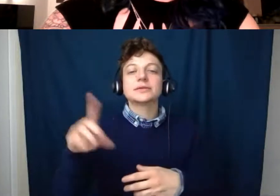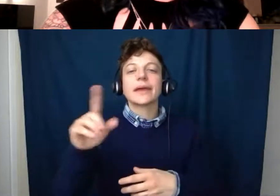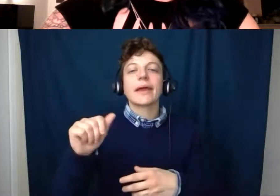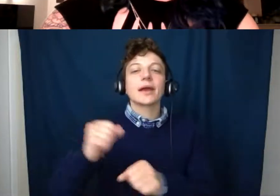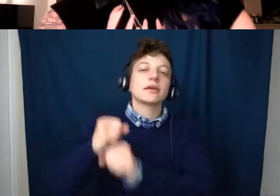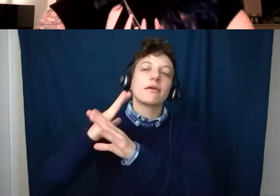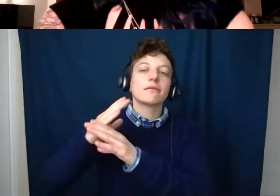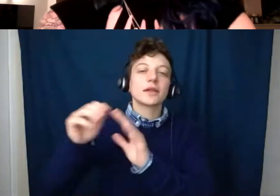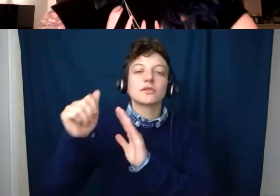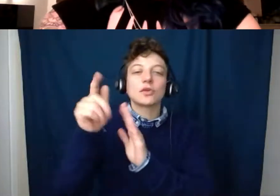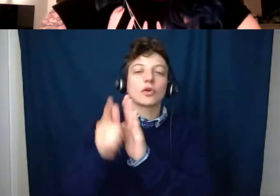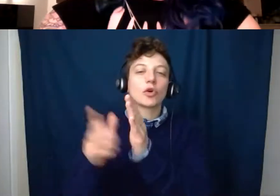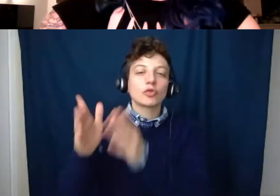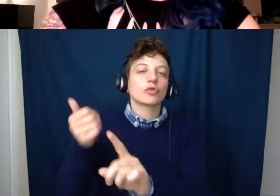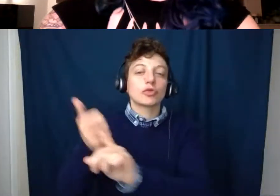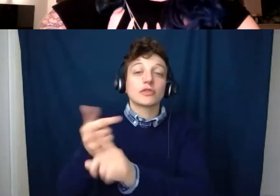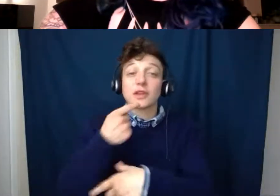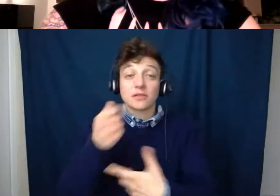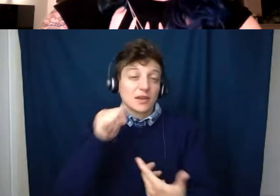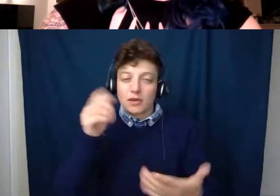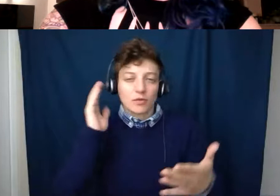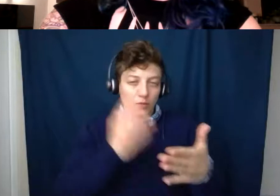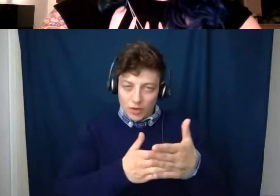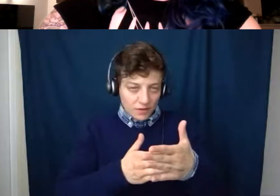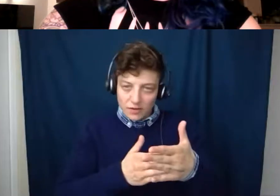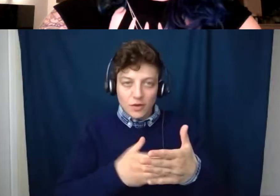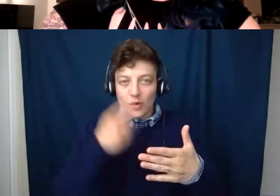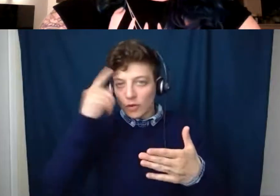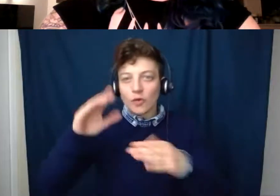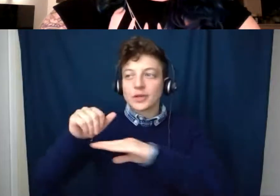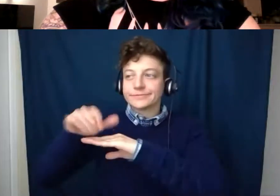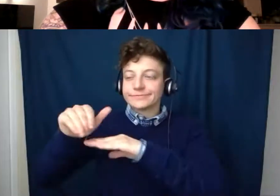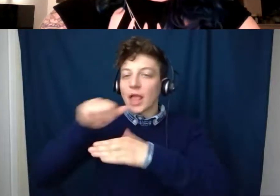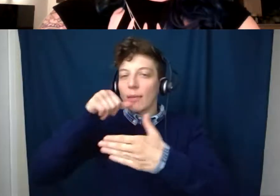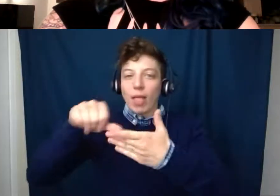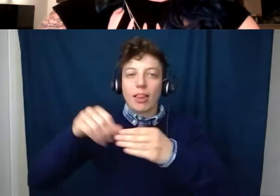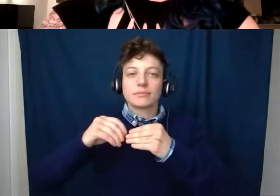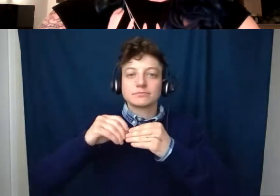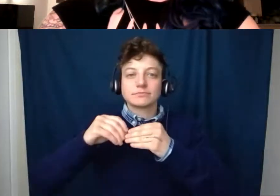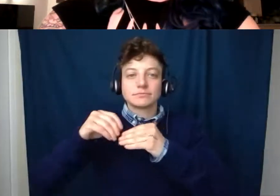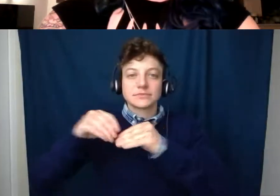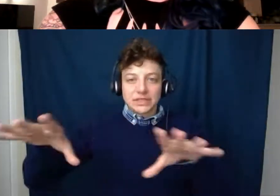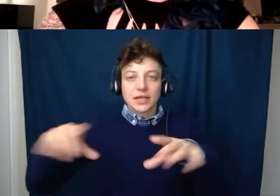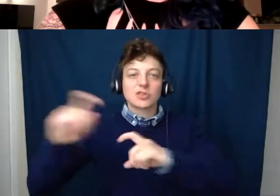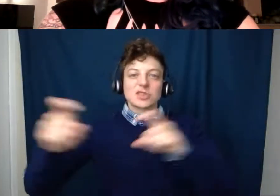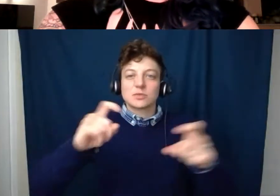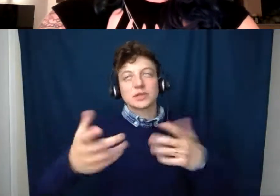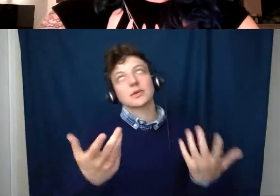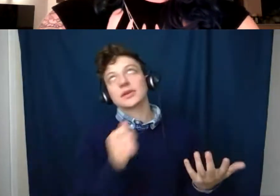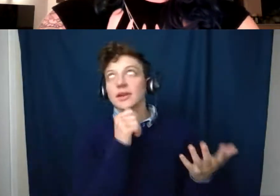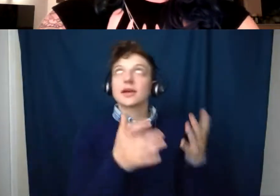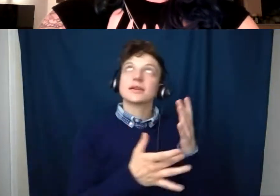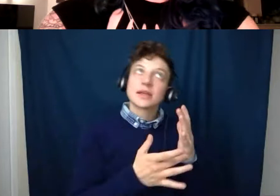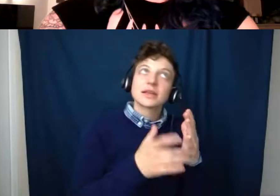these things for the distribution or mailing. And so while it wasn't technically legal, it was still something that we